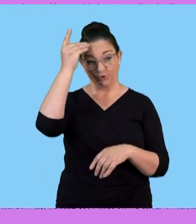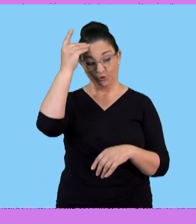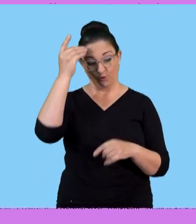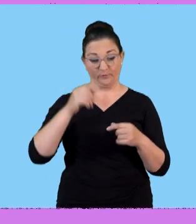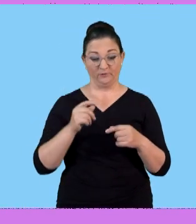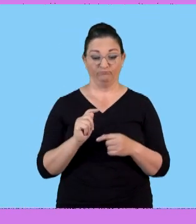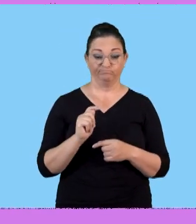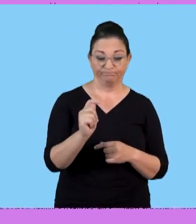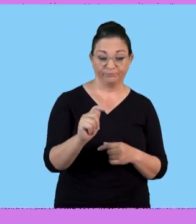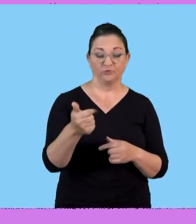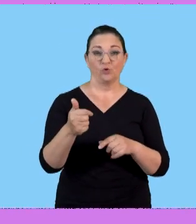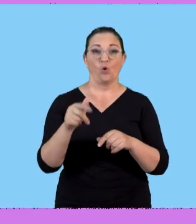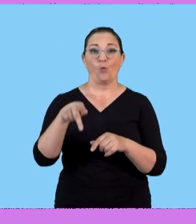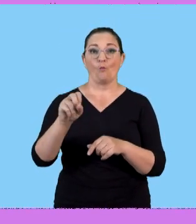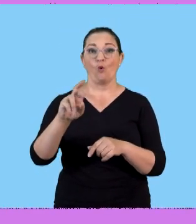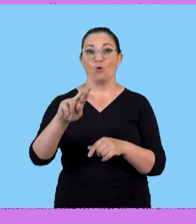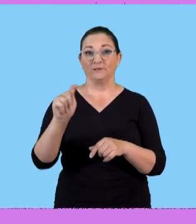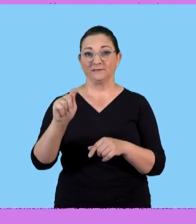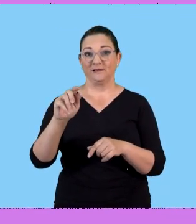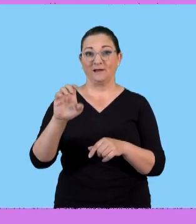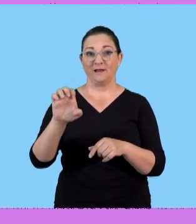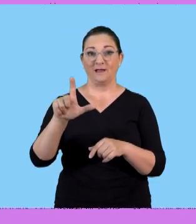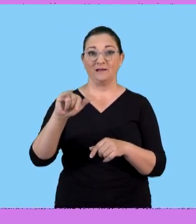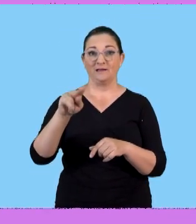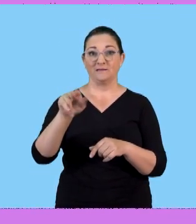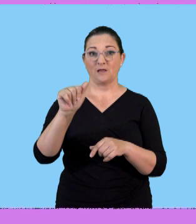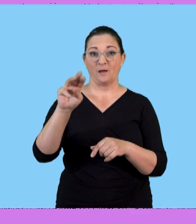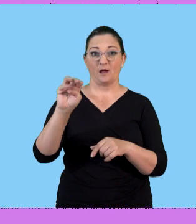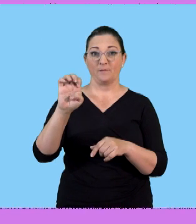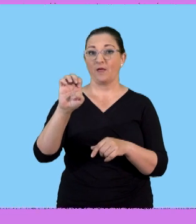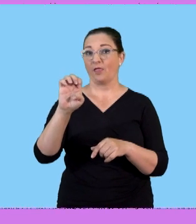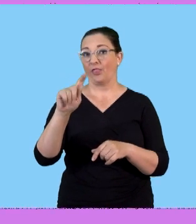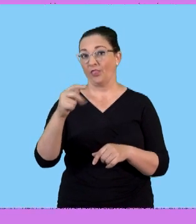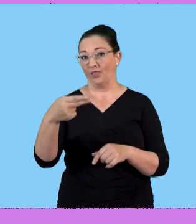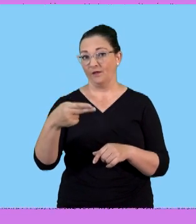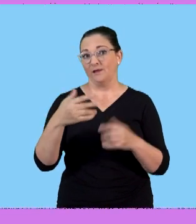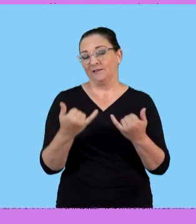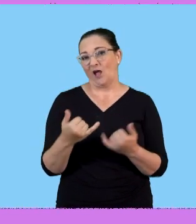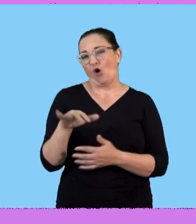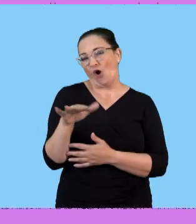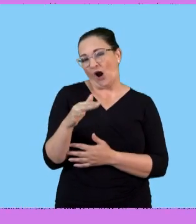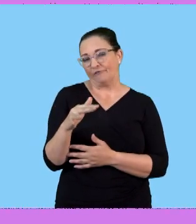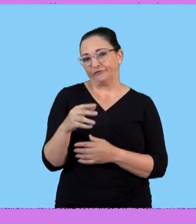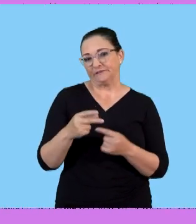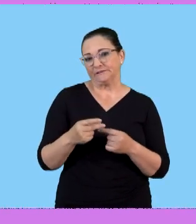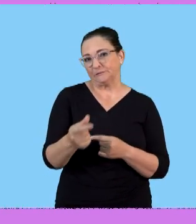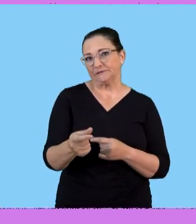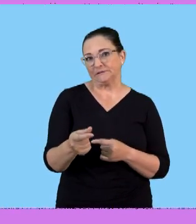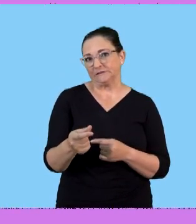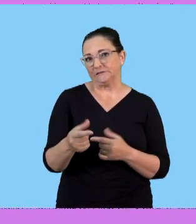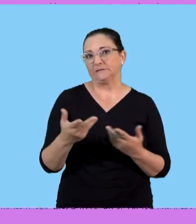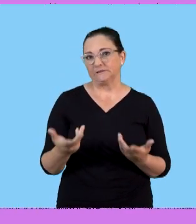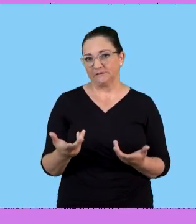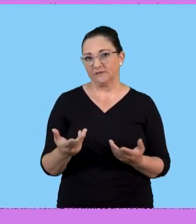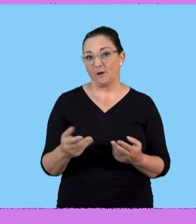Port Elizabeth. Right? Calculate Elijah's average speed rounded to the nearest kilometers per